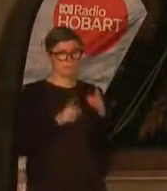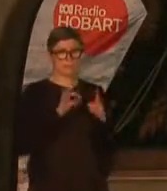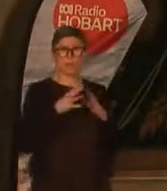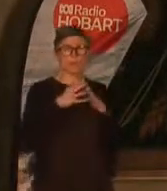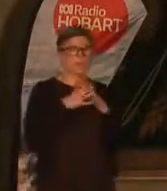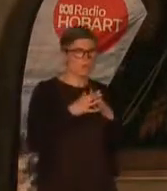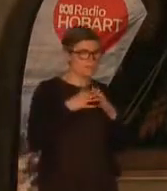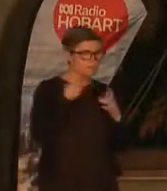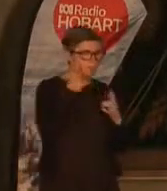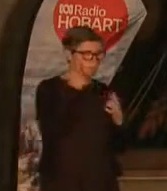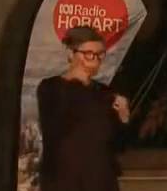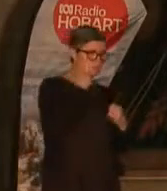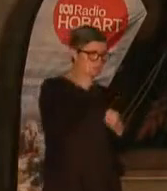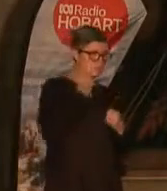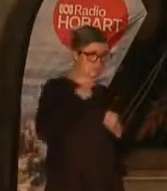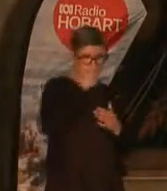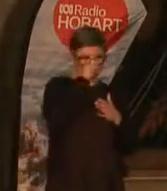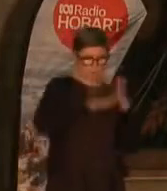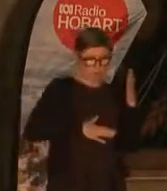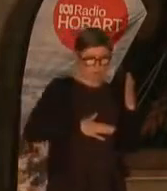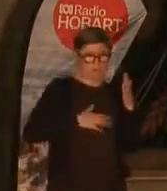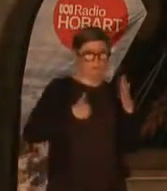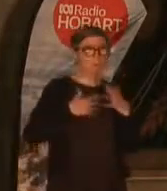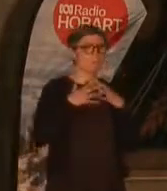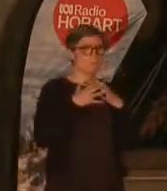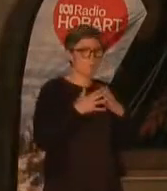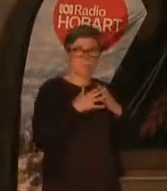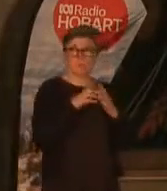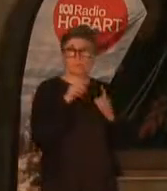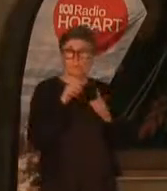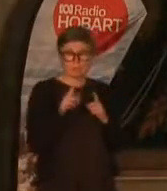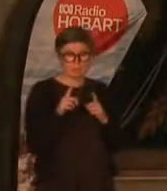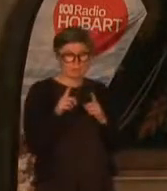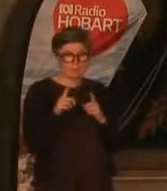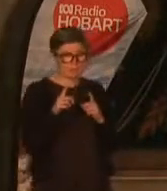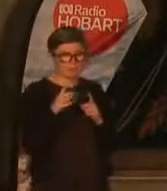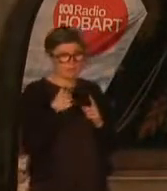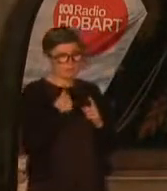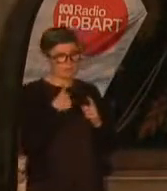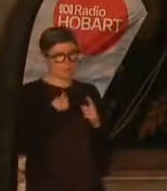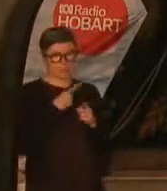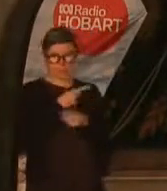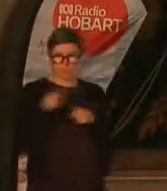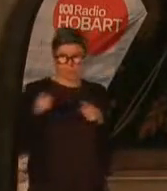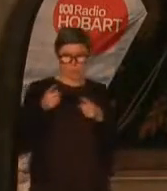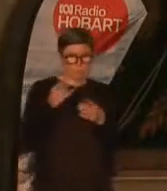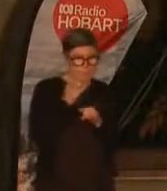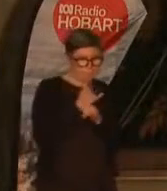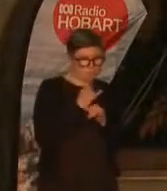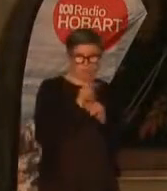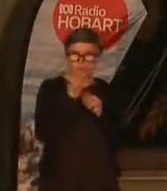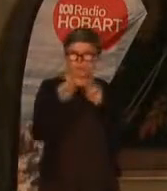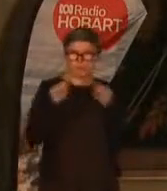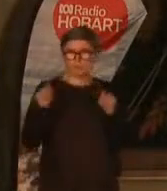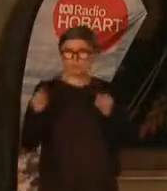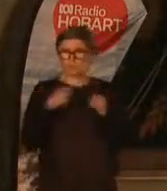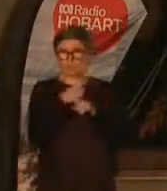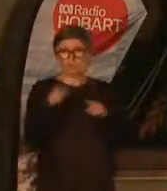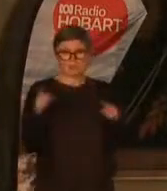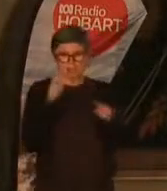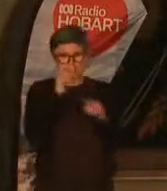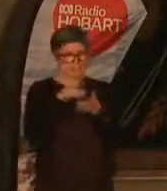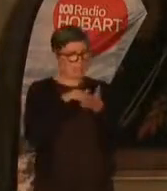through obviously Western science institutions, but the real use for them in my eyes is incorporating them to benefit our